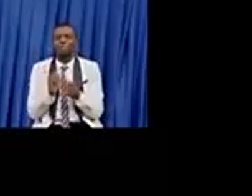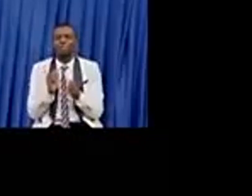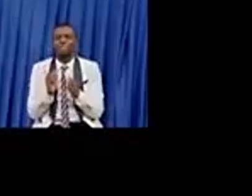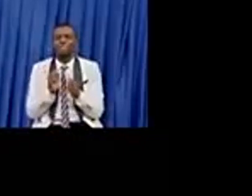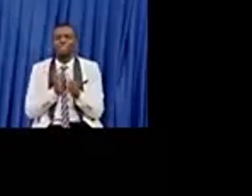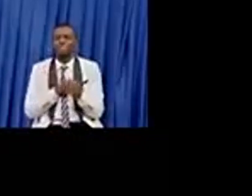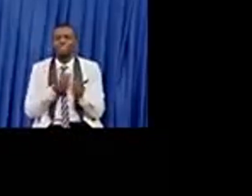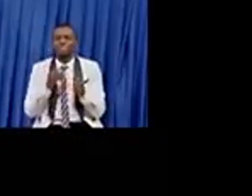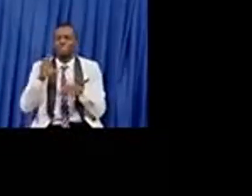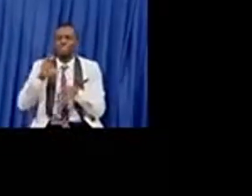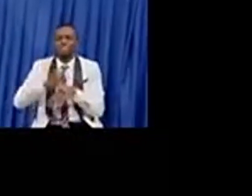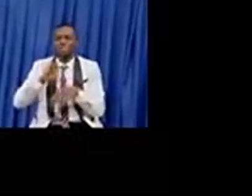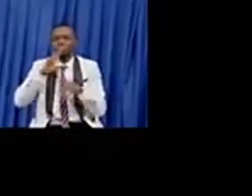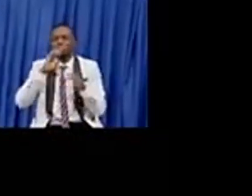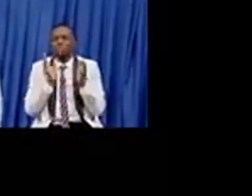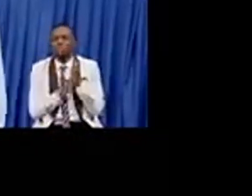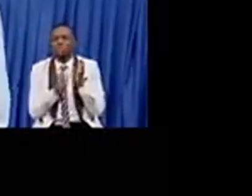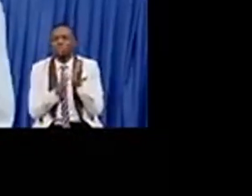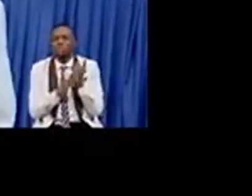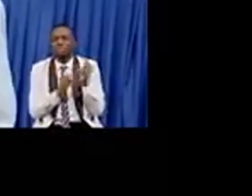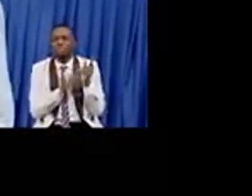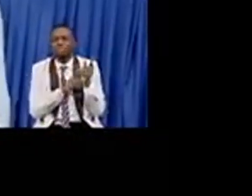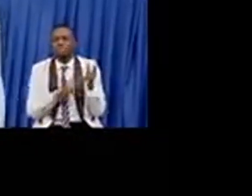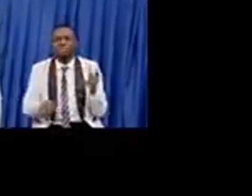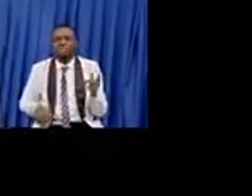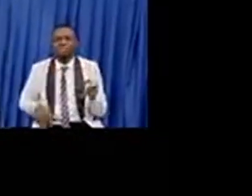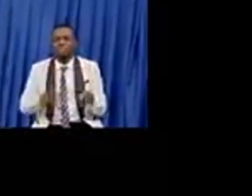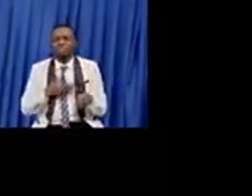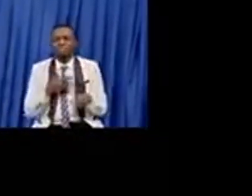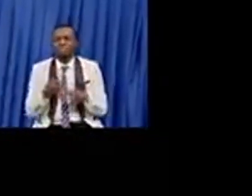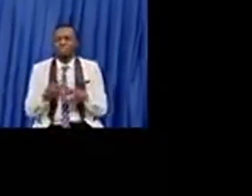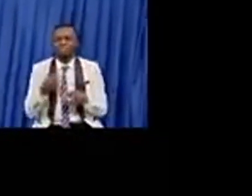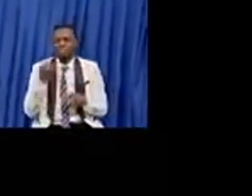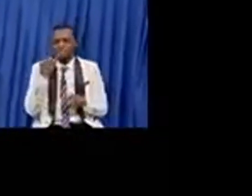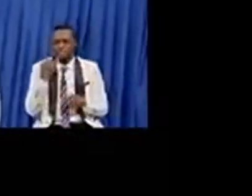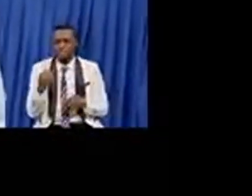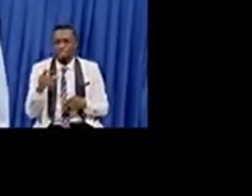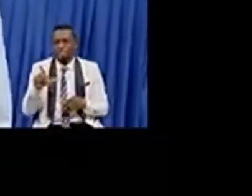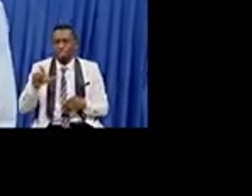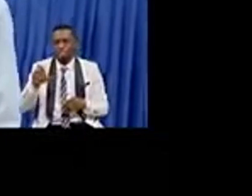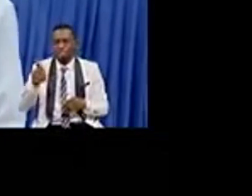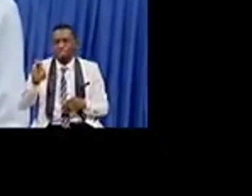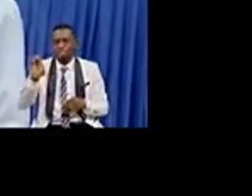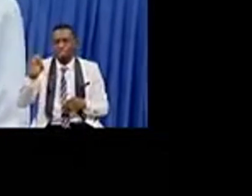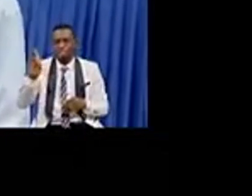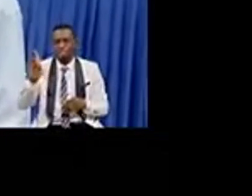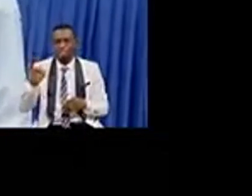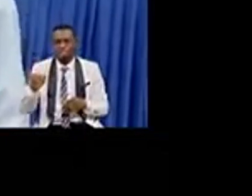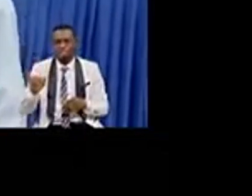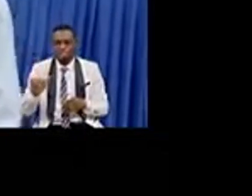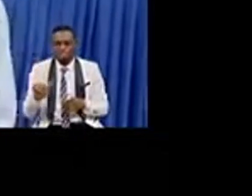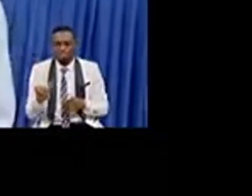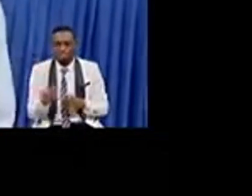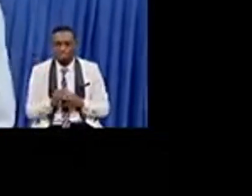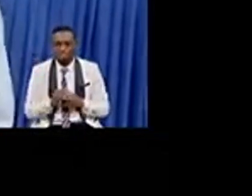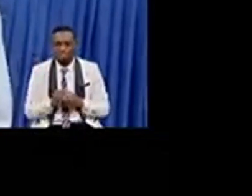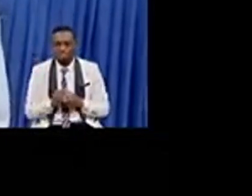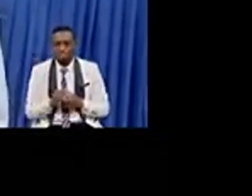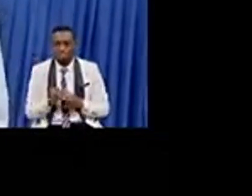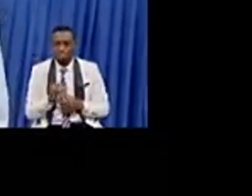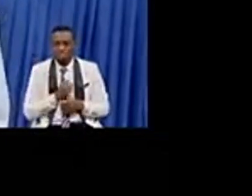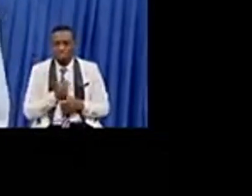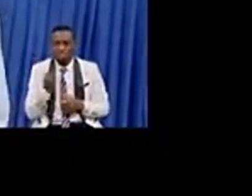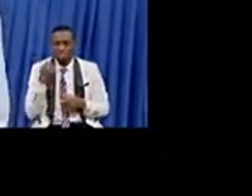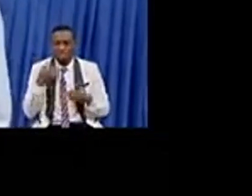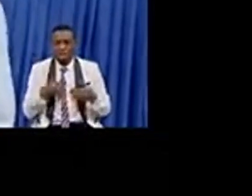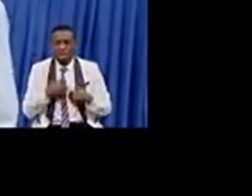the Lord. My name is Lucky James. I'm here to testify the goodness of the Lord upon my life. I was having a ear